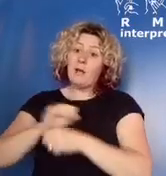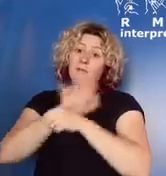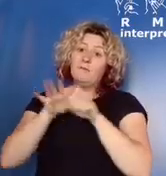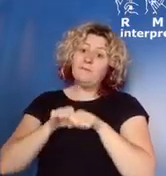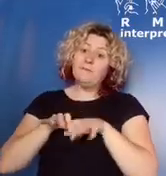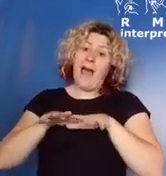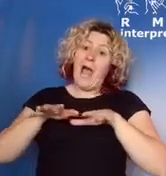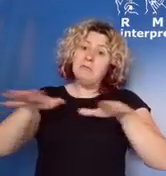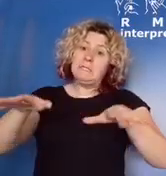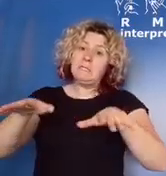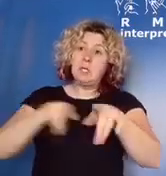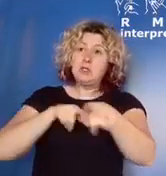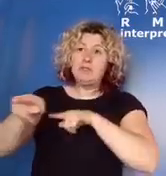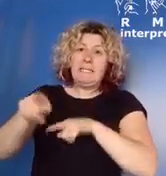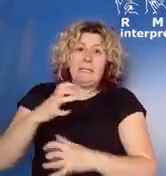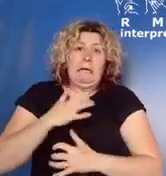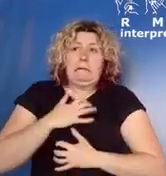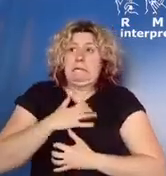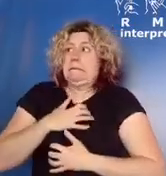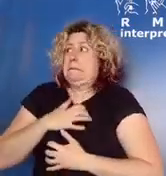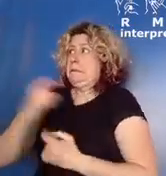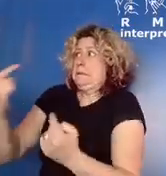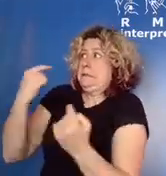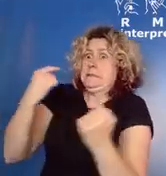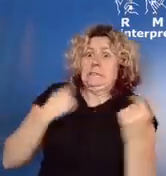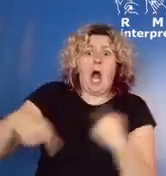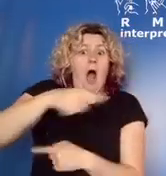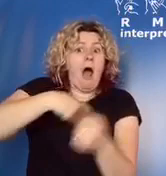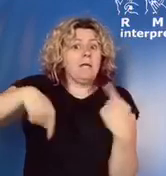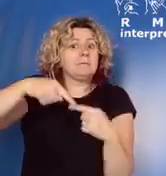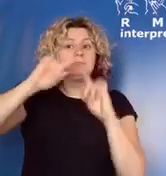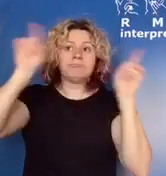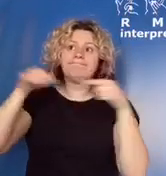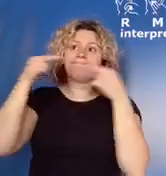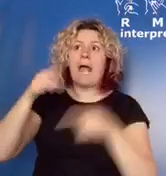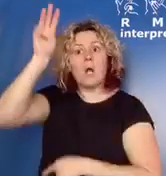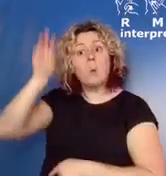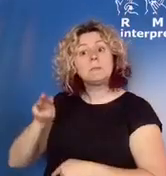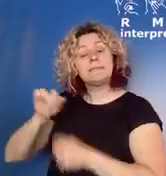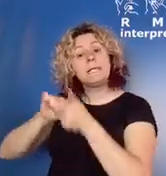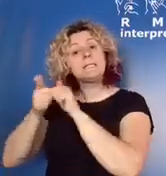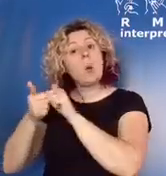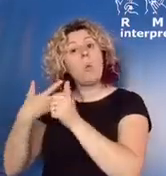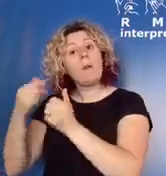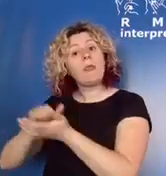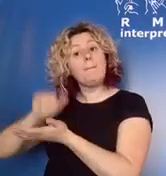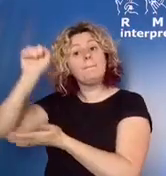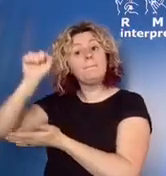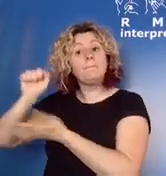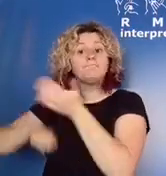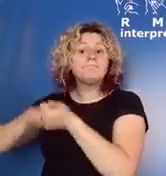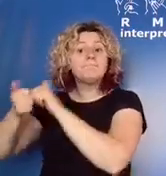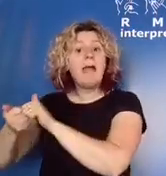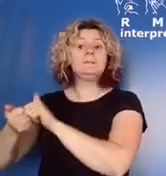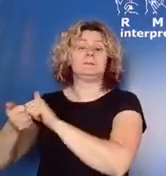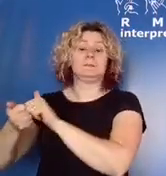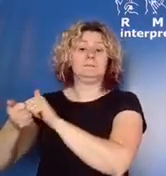because a virus is out to terrorise us. Oh, you canny go to Tesco's with your